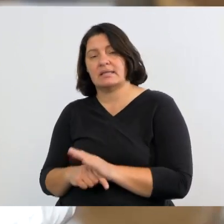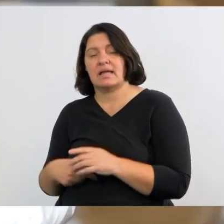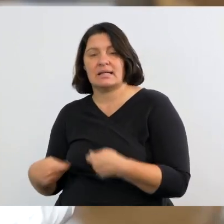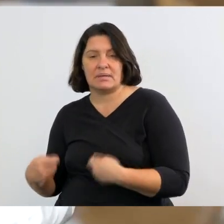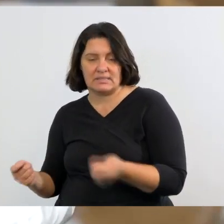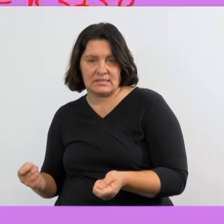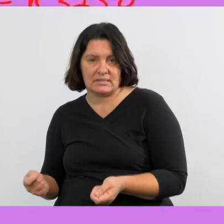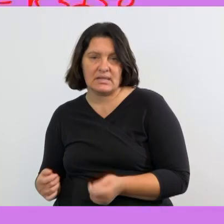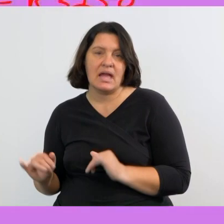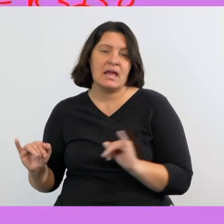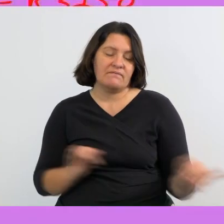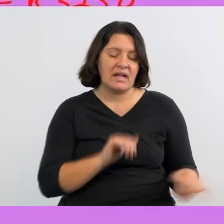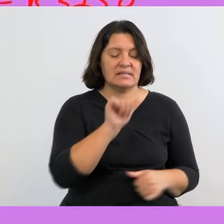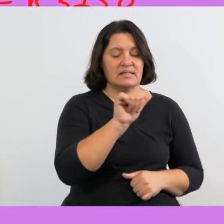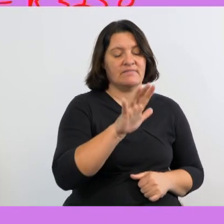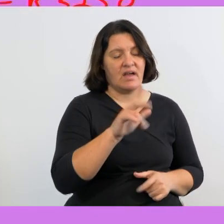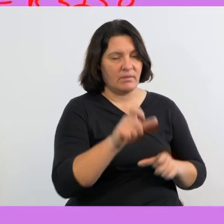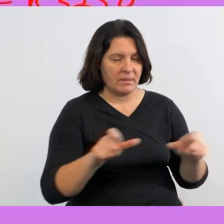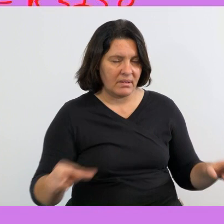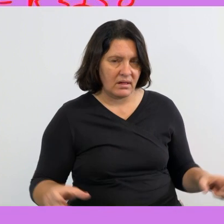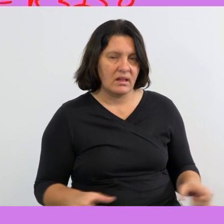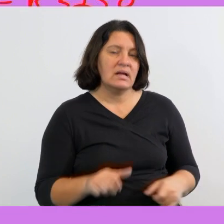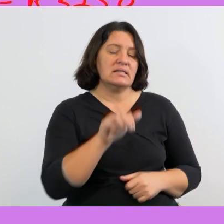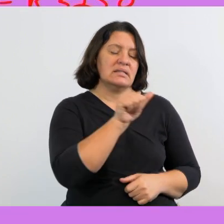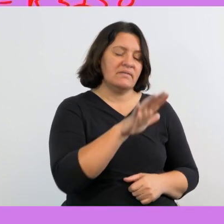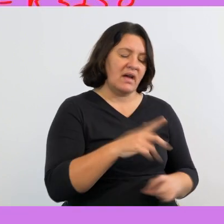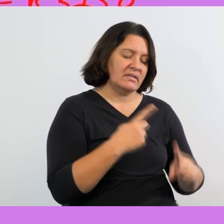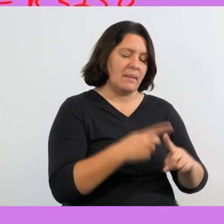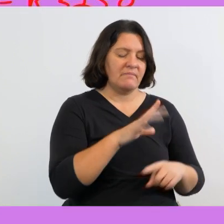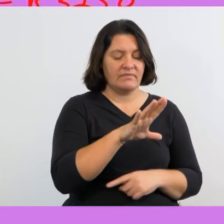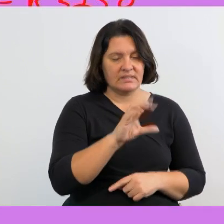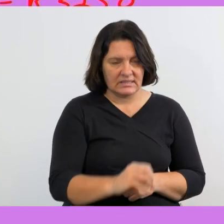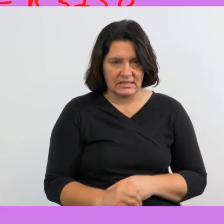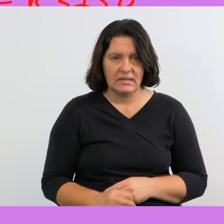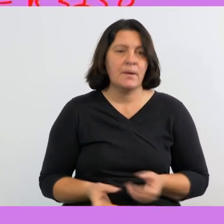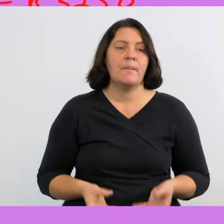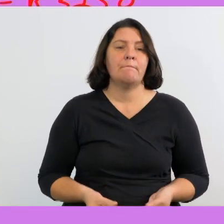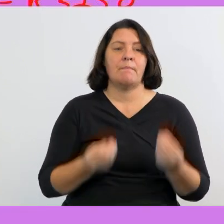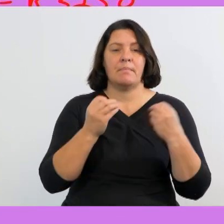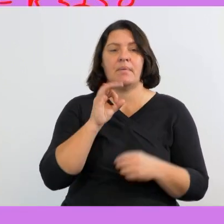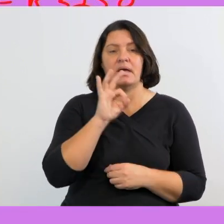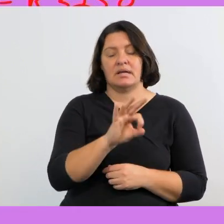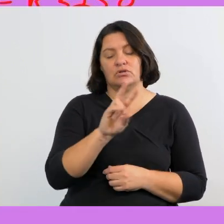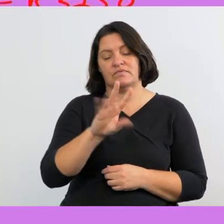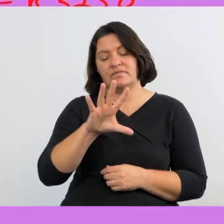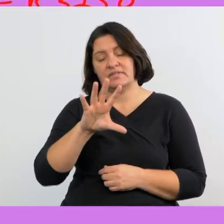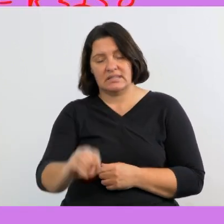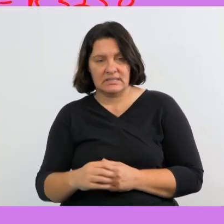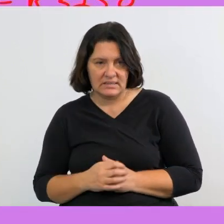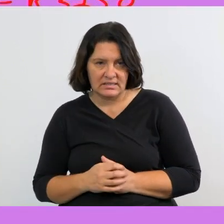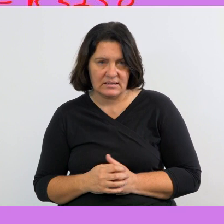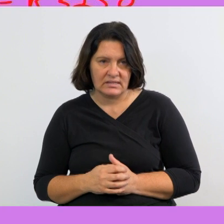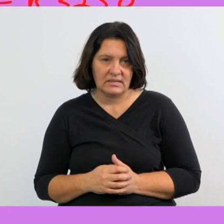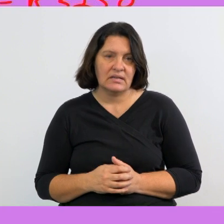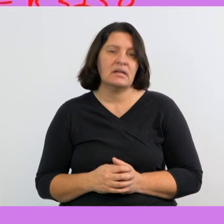We are inviting 65 people. I took the 65, multiplied by 50 people attending, or 50 rand per ticket. That gives me an